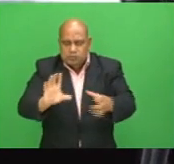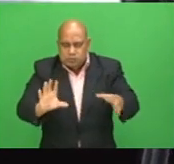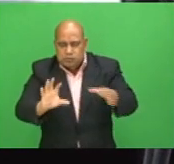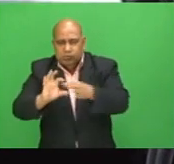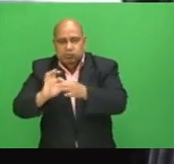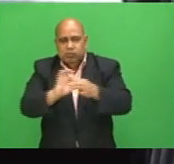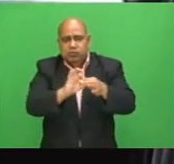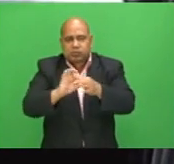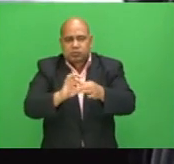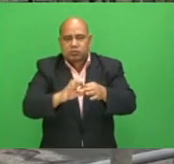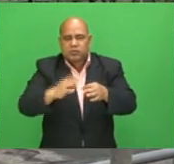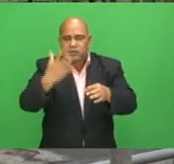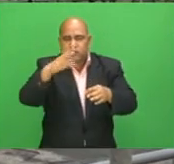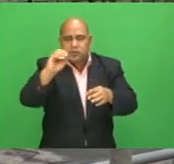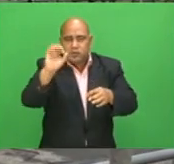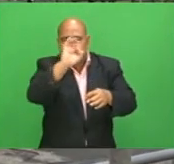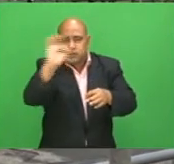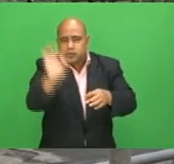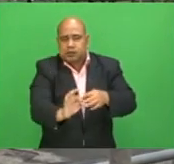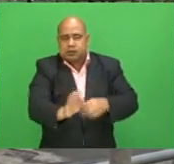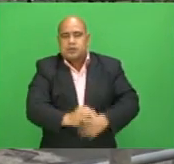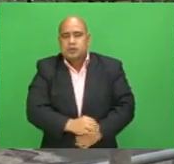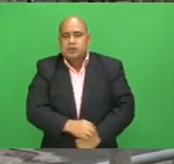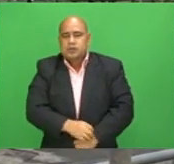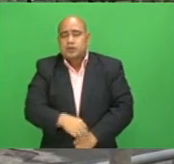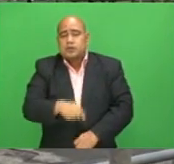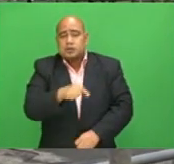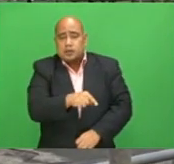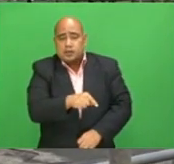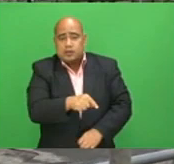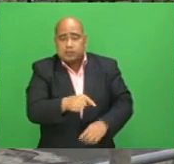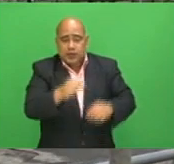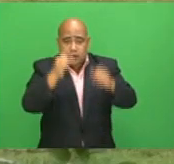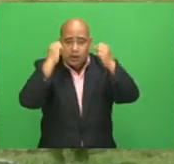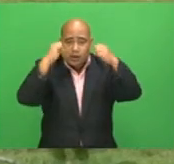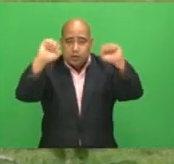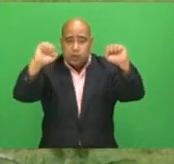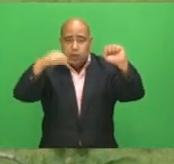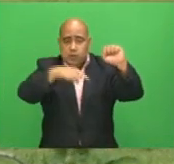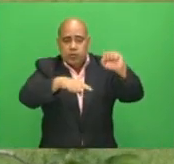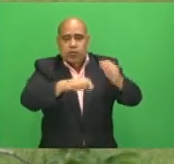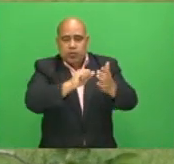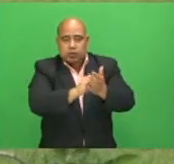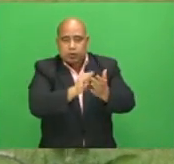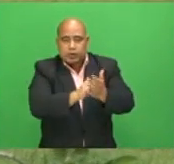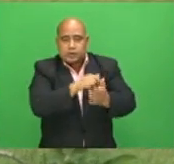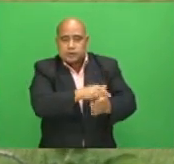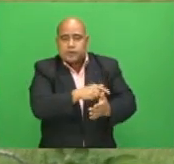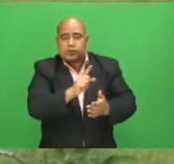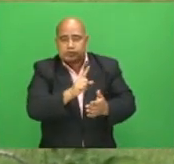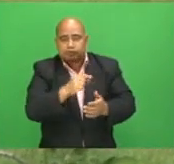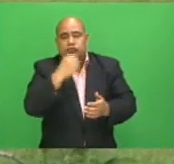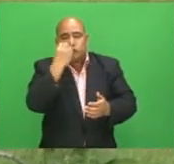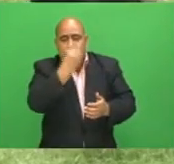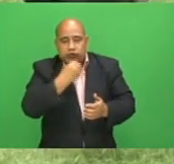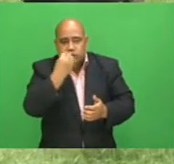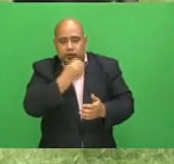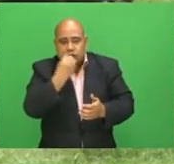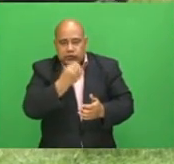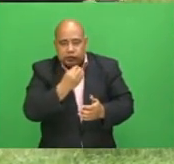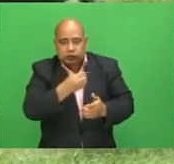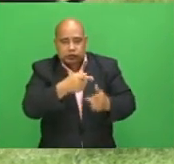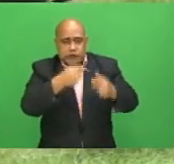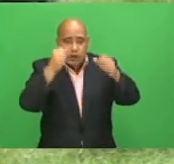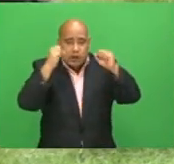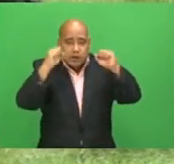Prasad says dairy cows require proper diet for milk production, body maintenance and good health. Farmers should also depend, if they want to